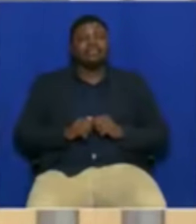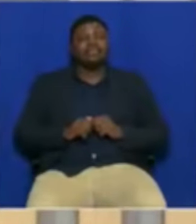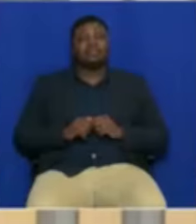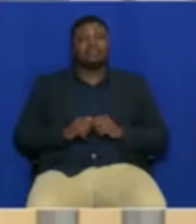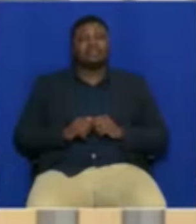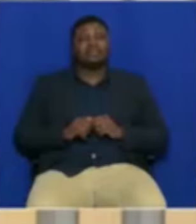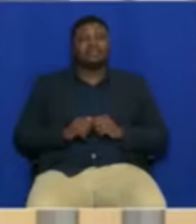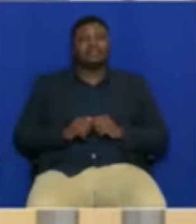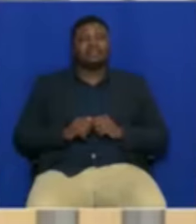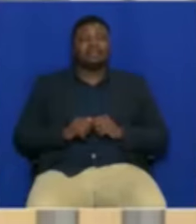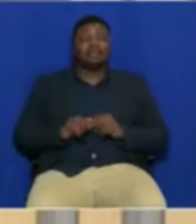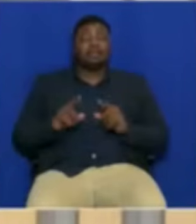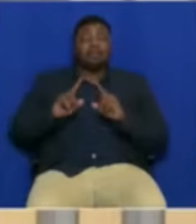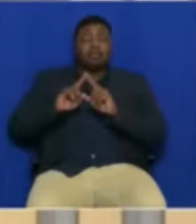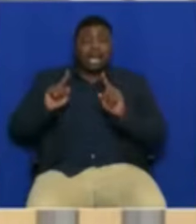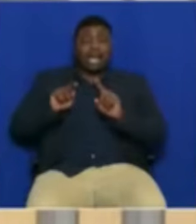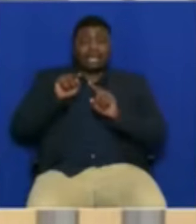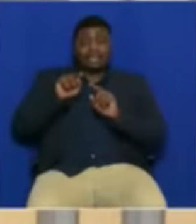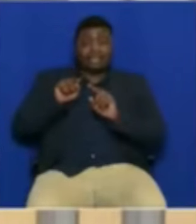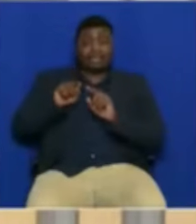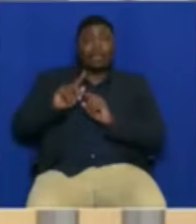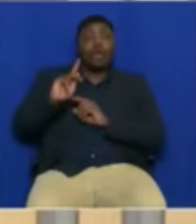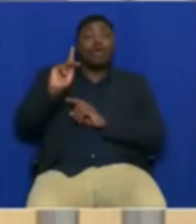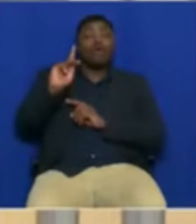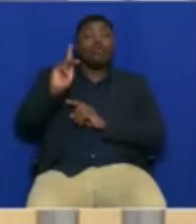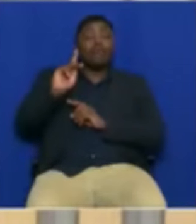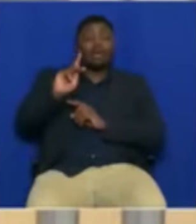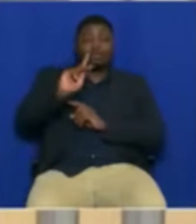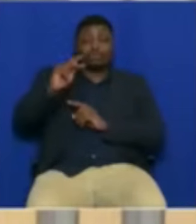Kumalo, interference with the docket, right?